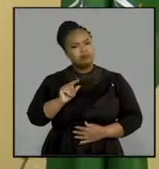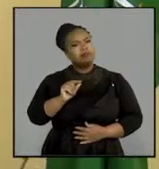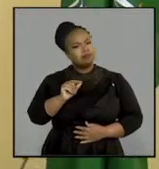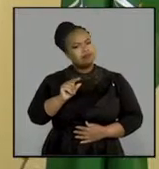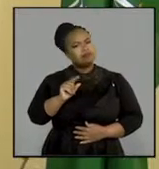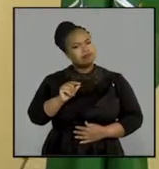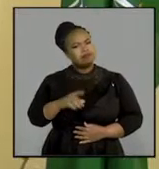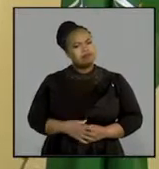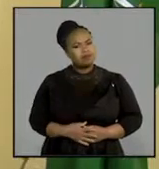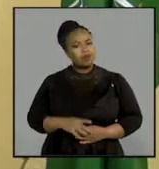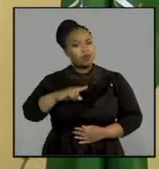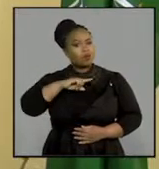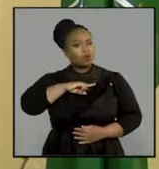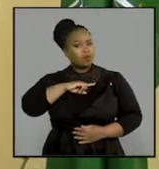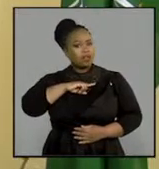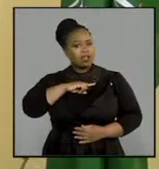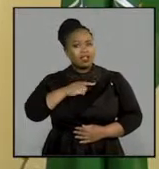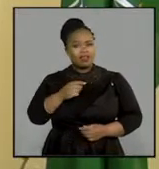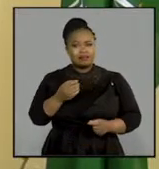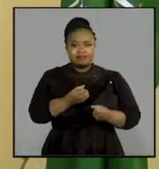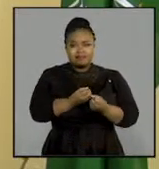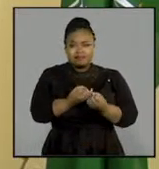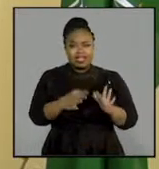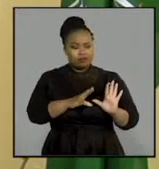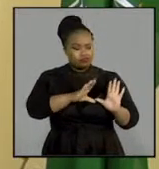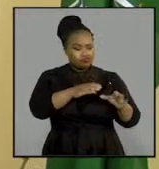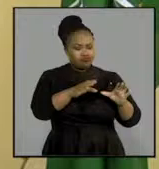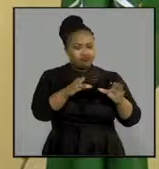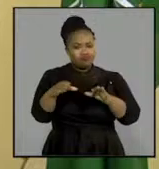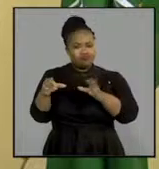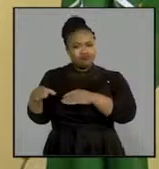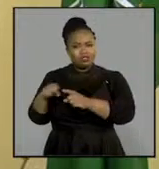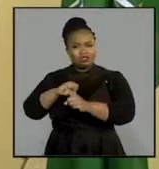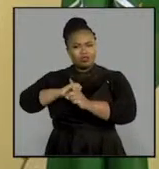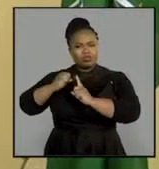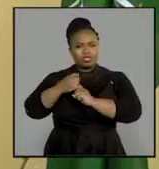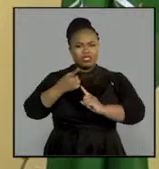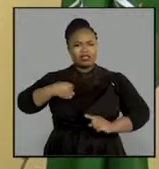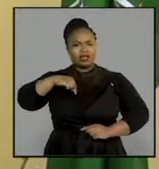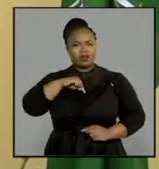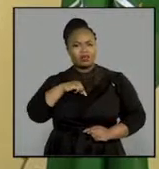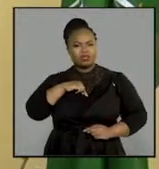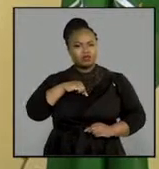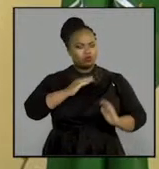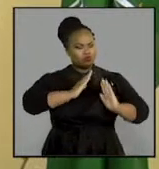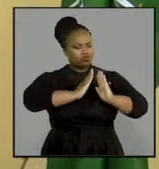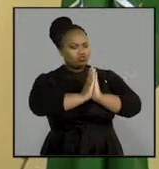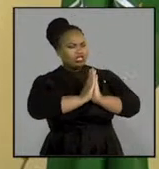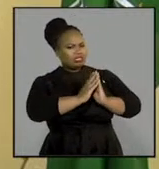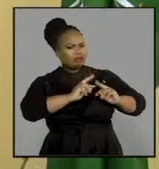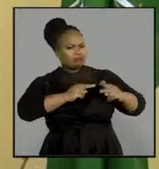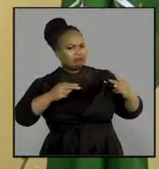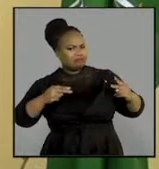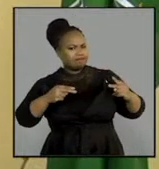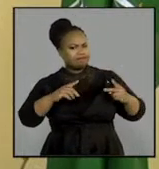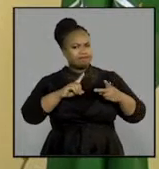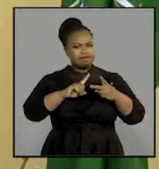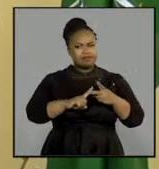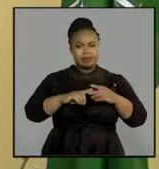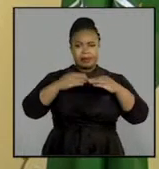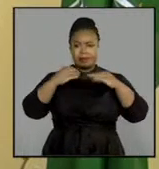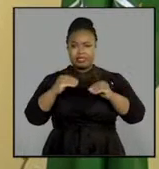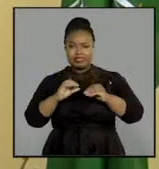greatly encouraging that different segments of society, from the faith